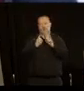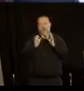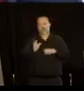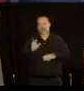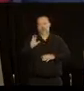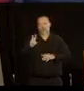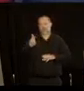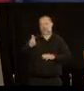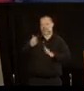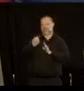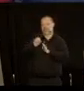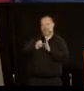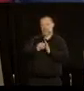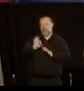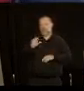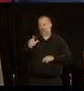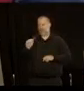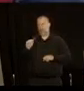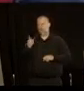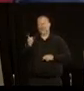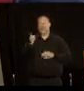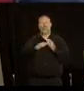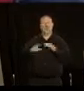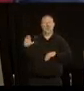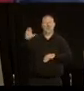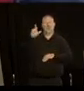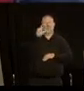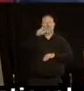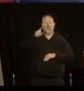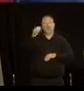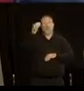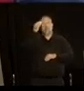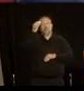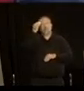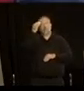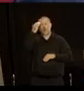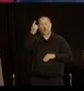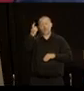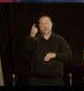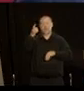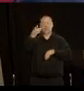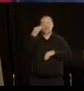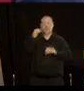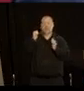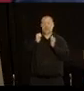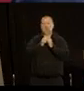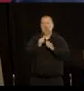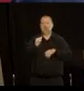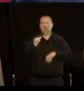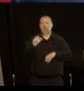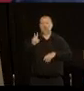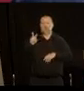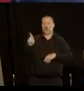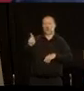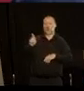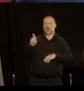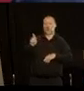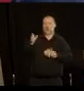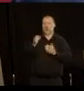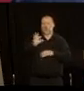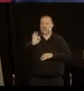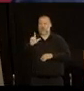Vocational Rehabilitation. Raise your hand if you know or have experience with vocational rehab here in